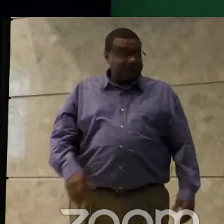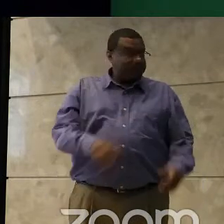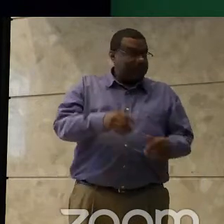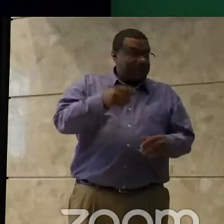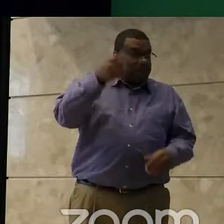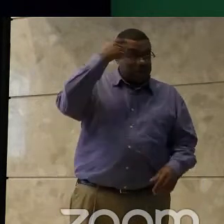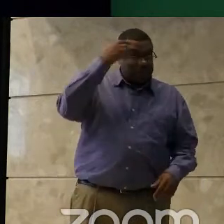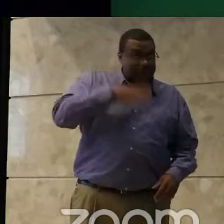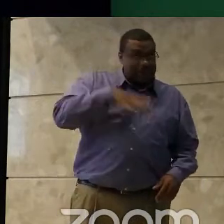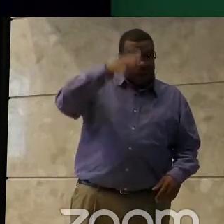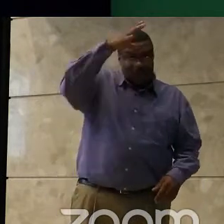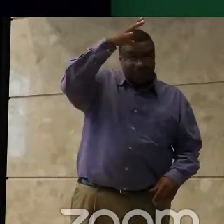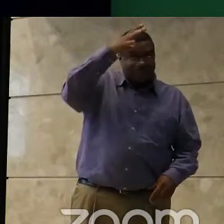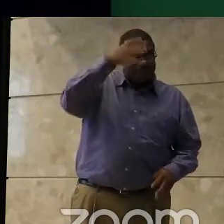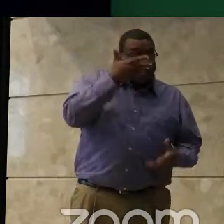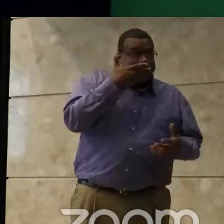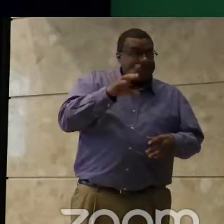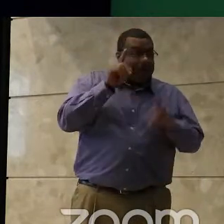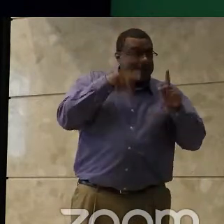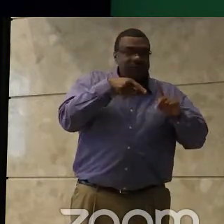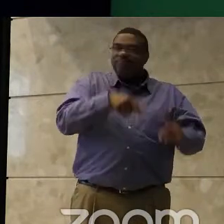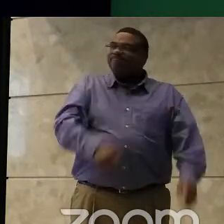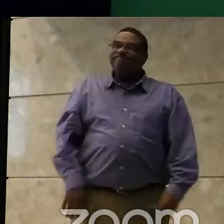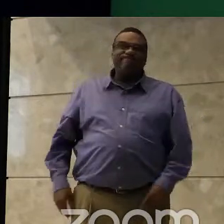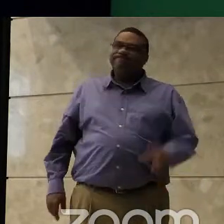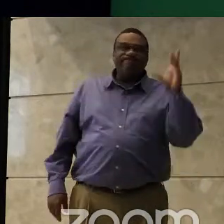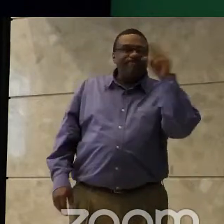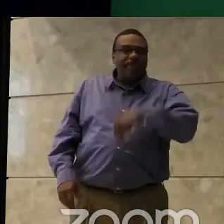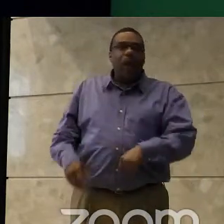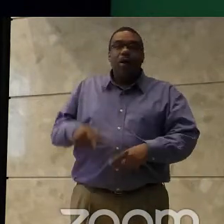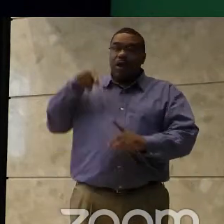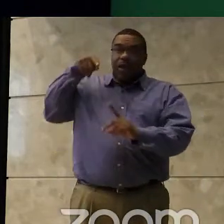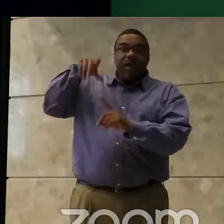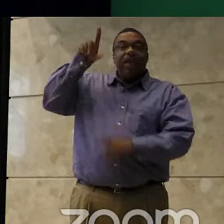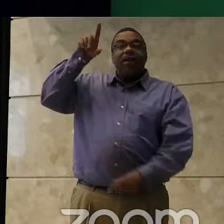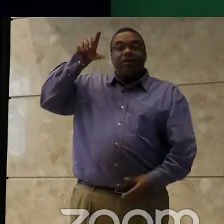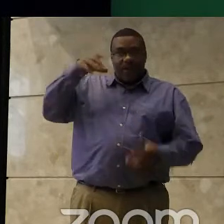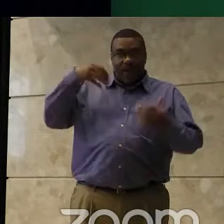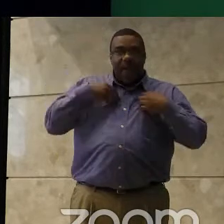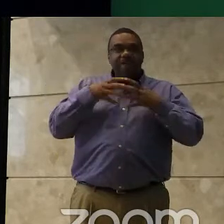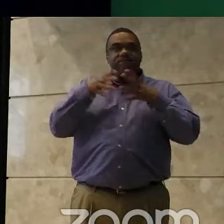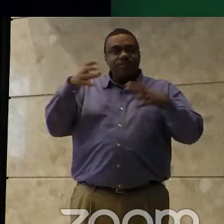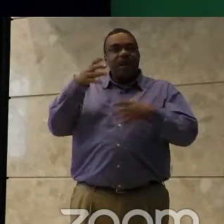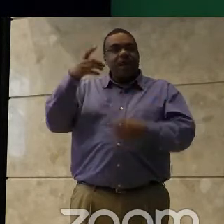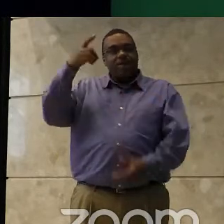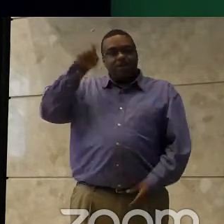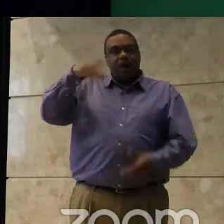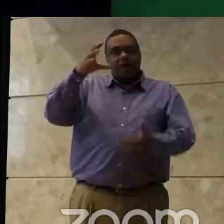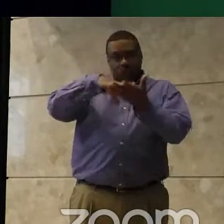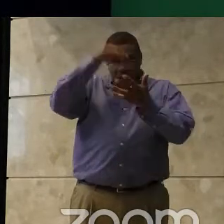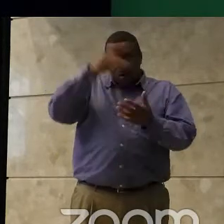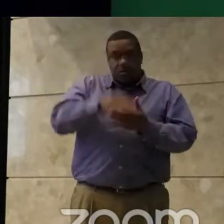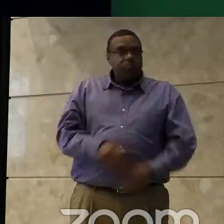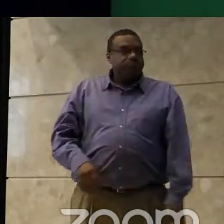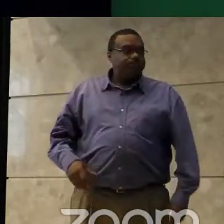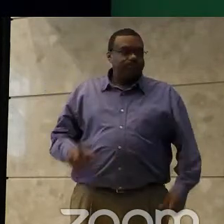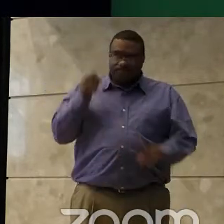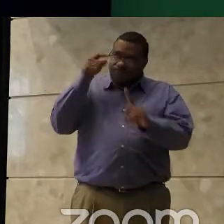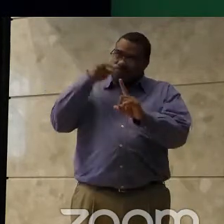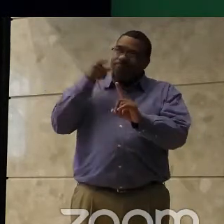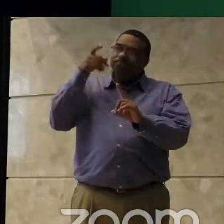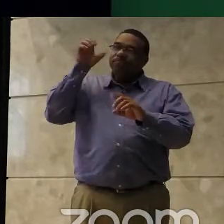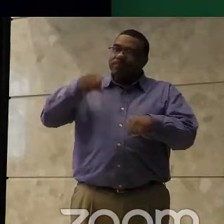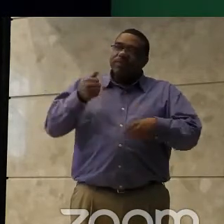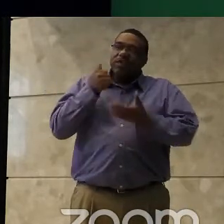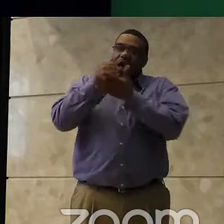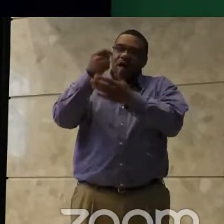bad person?" "No, he's got a lot to learn." You get the point. He's got a lot to learn, and you can help him to